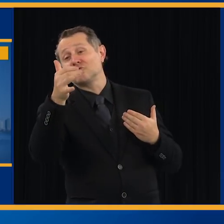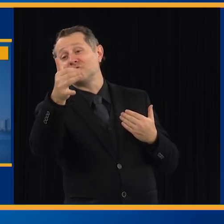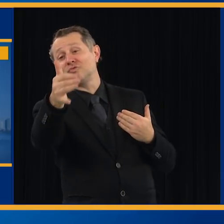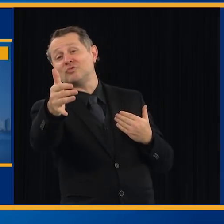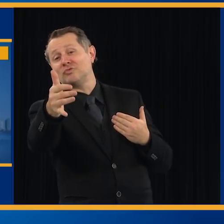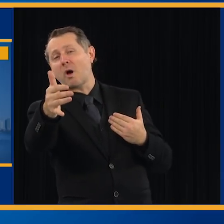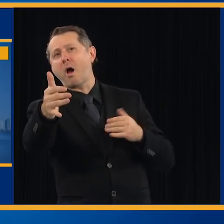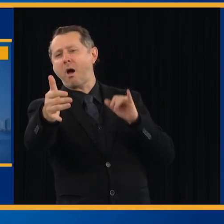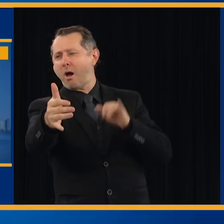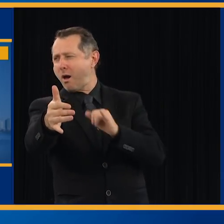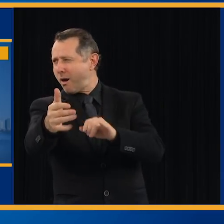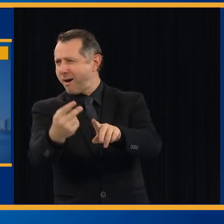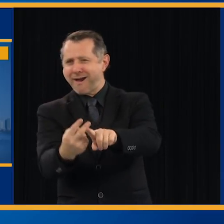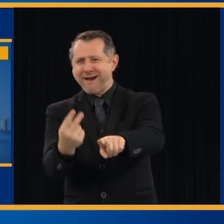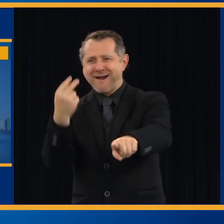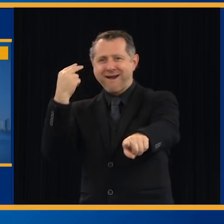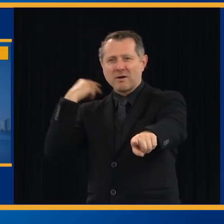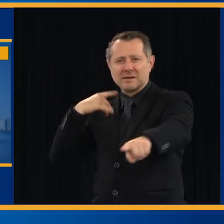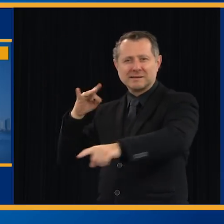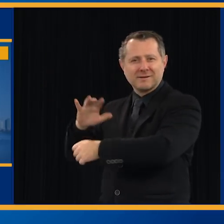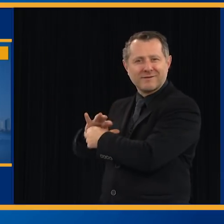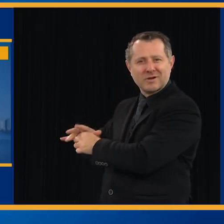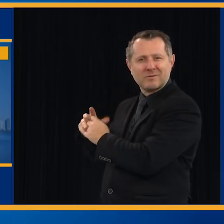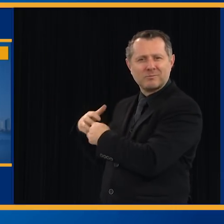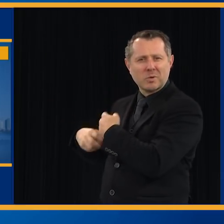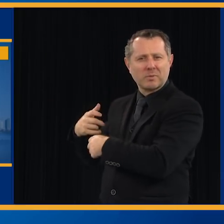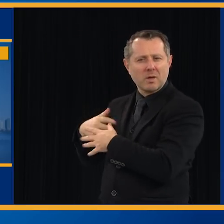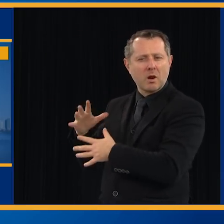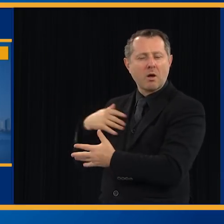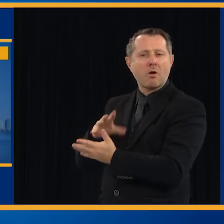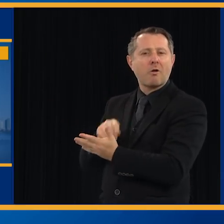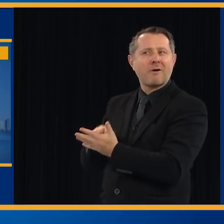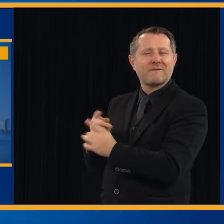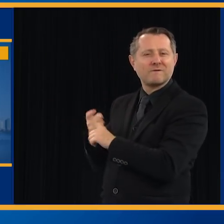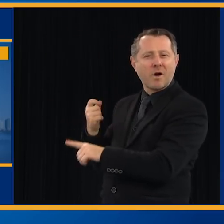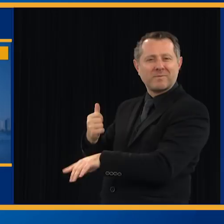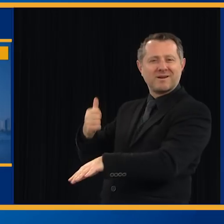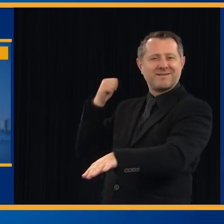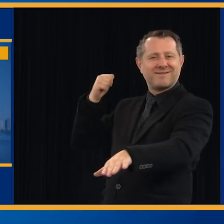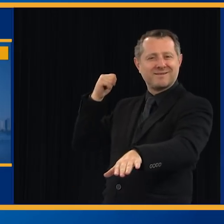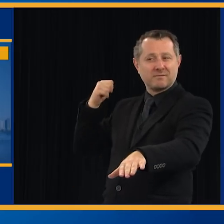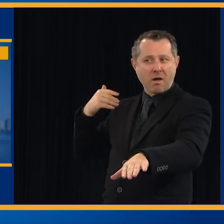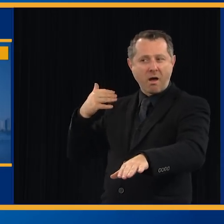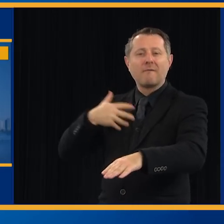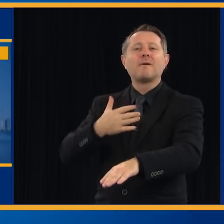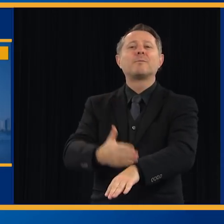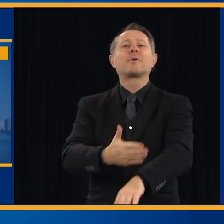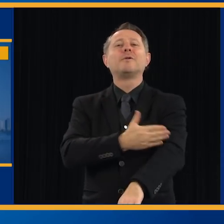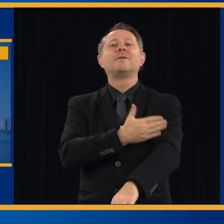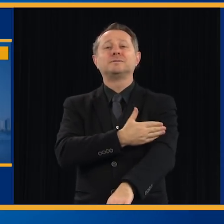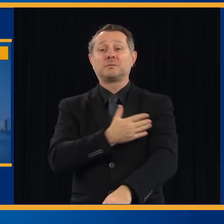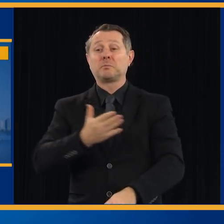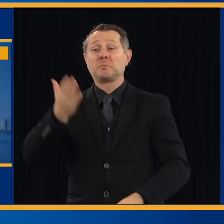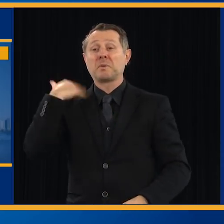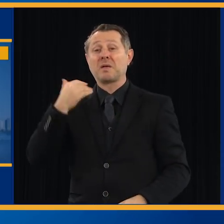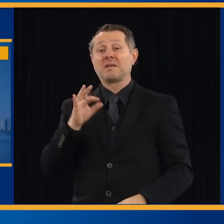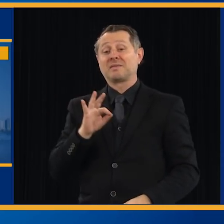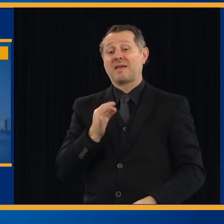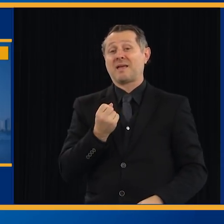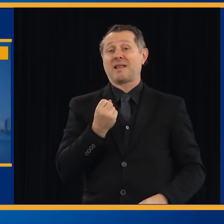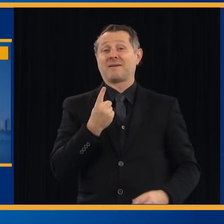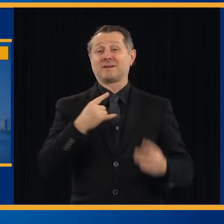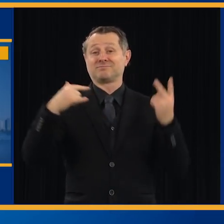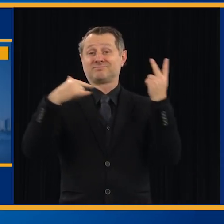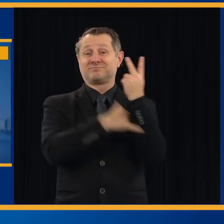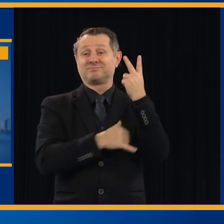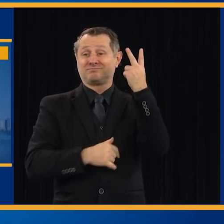they actually learned from it, and they improved from it, and they moved forward. We had 9/11. Yes, we built